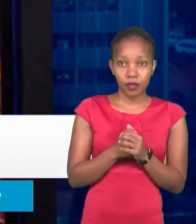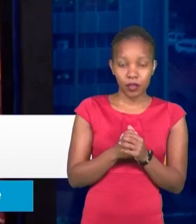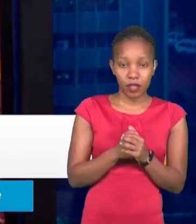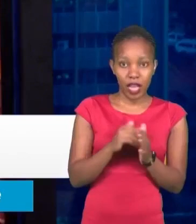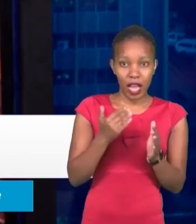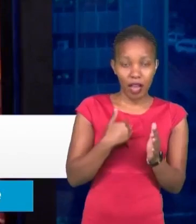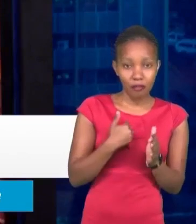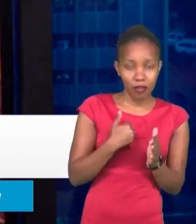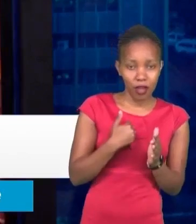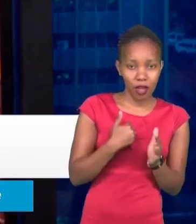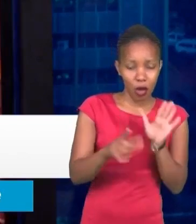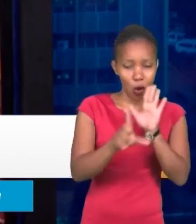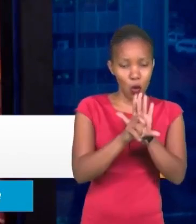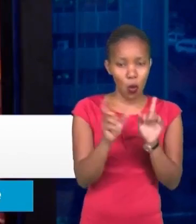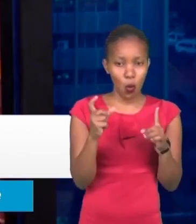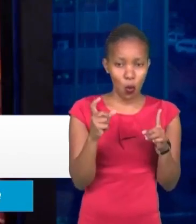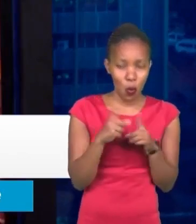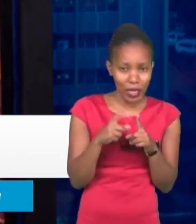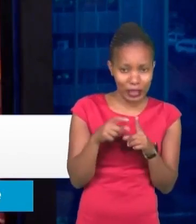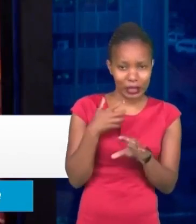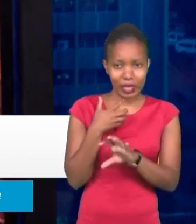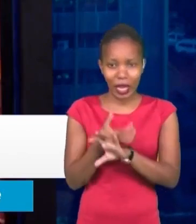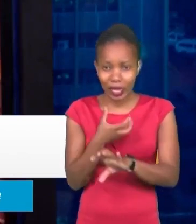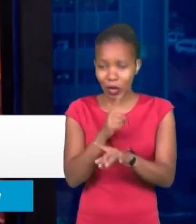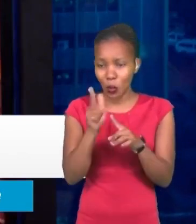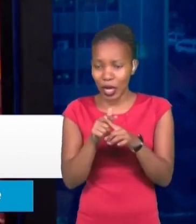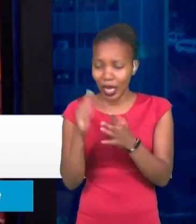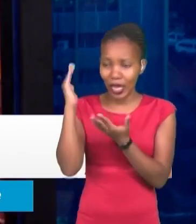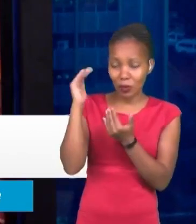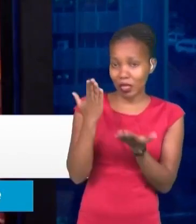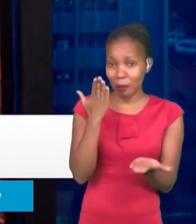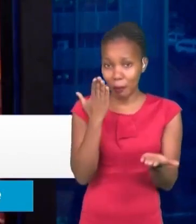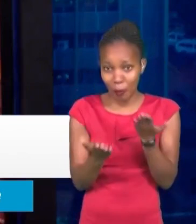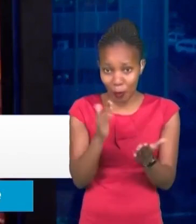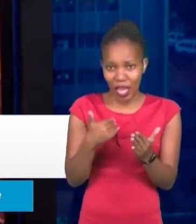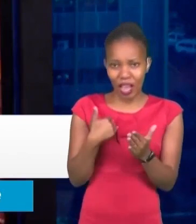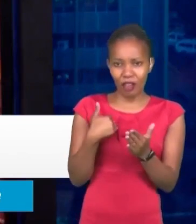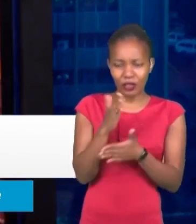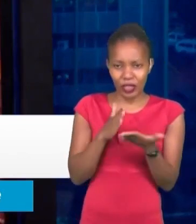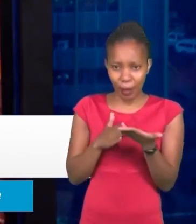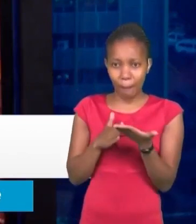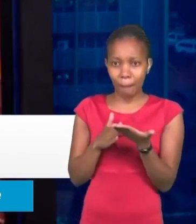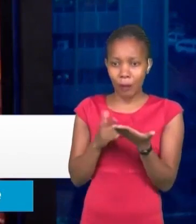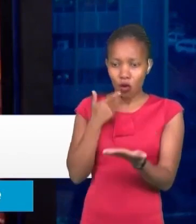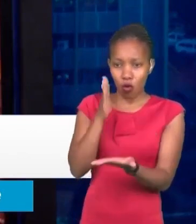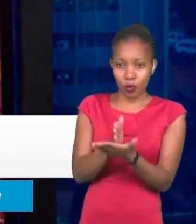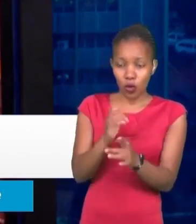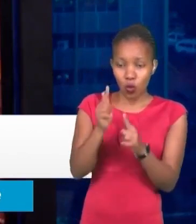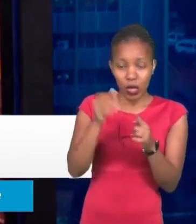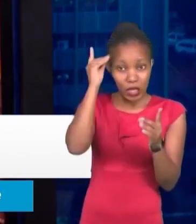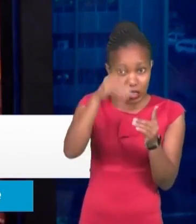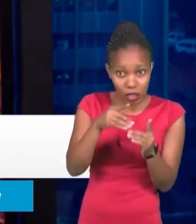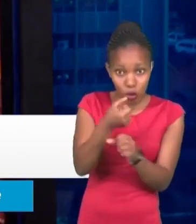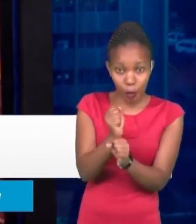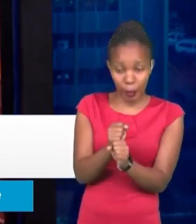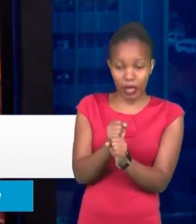legal realism, where while we expect that there's some certainty with the decision making, so that when you look at the